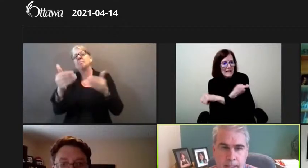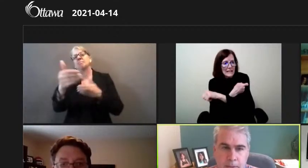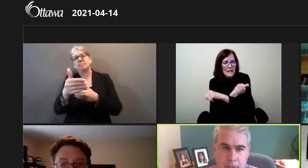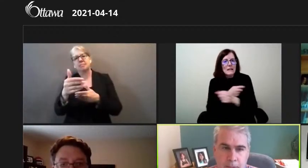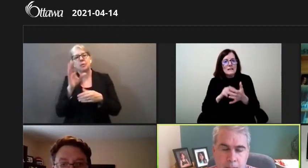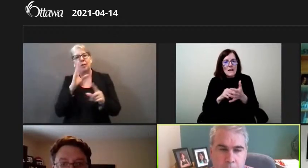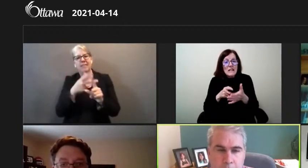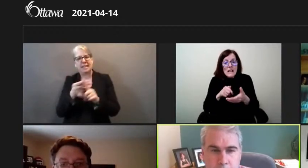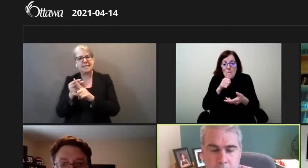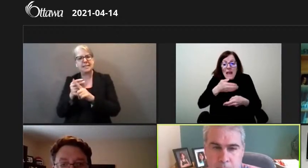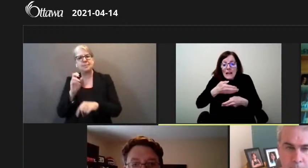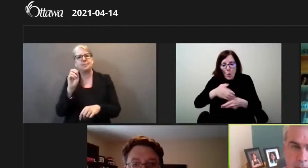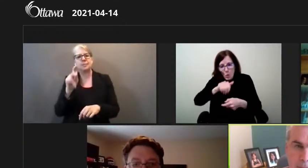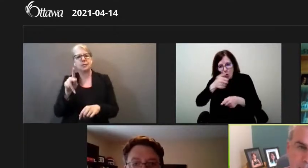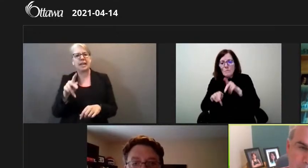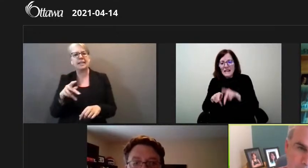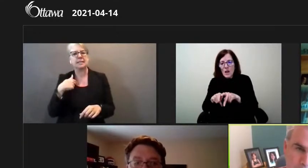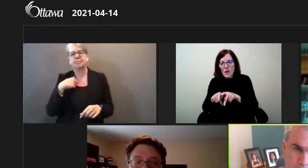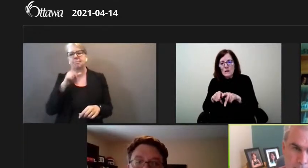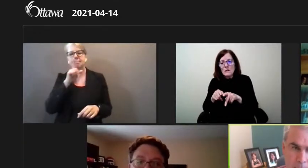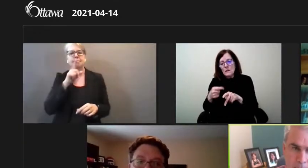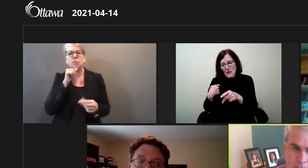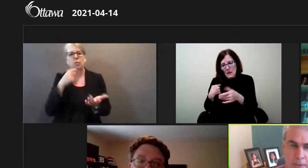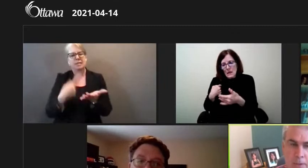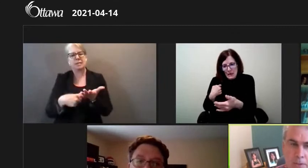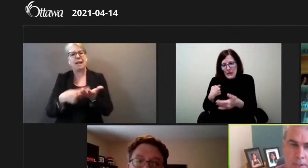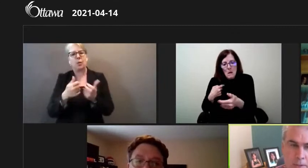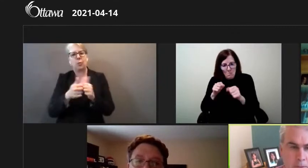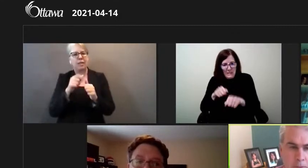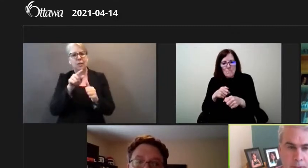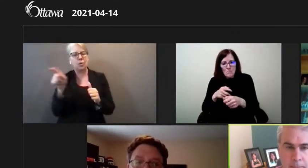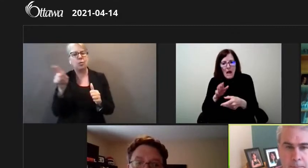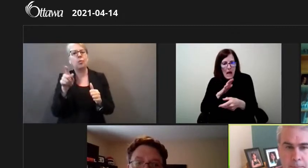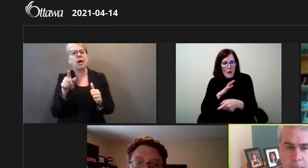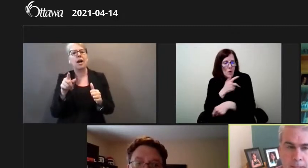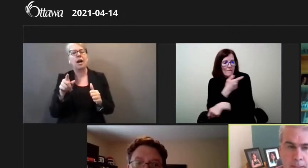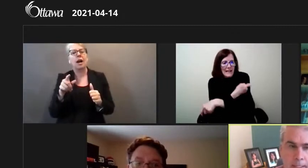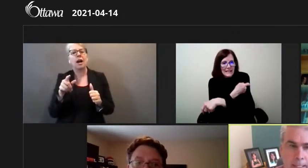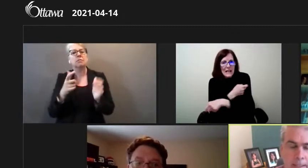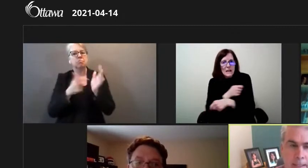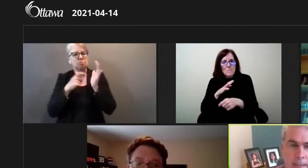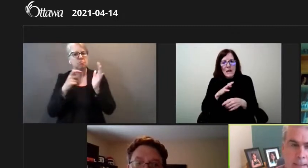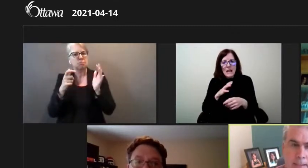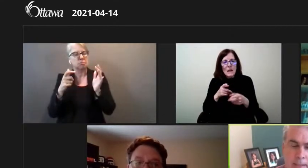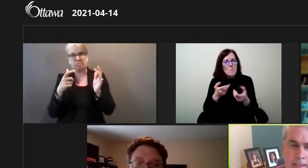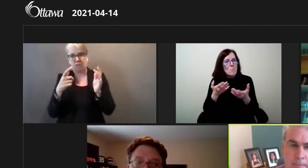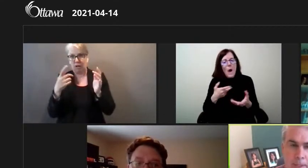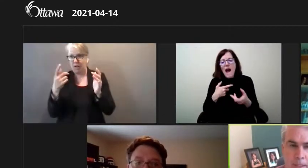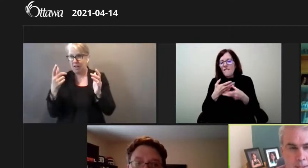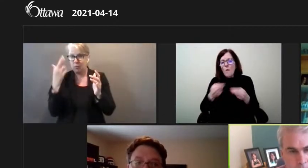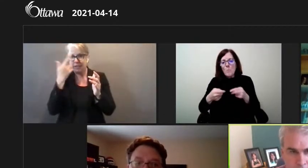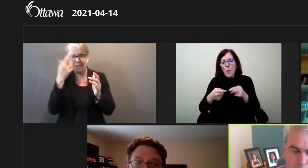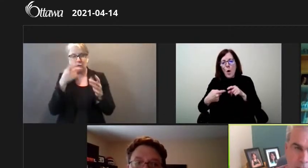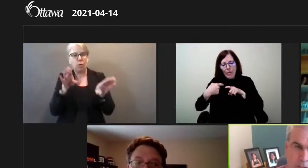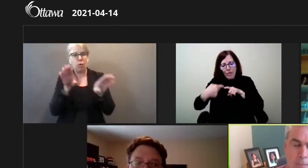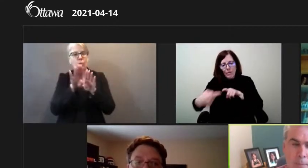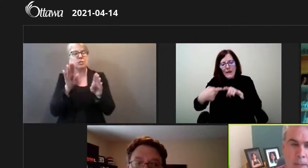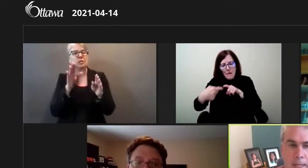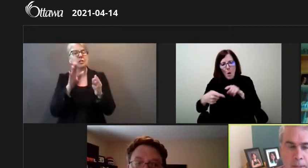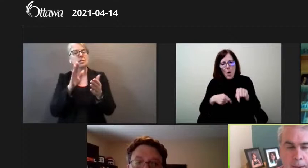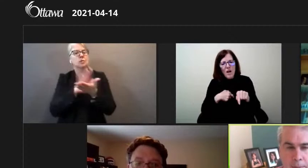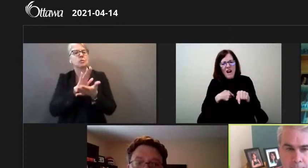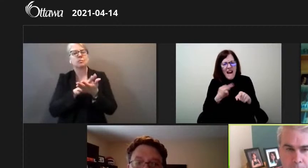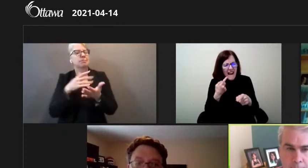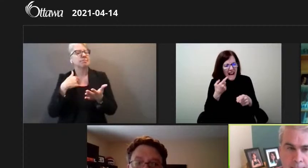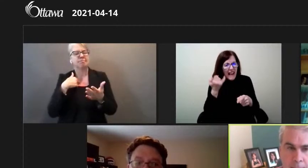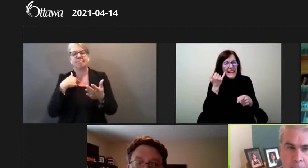Thank you. Doctor, I won't debate with you today the merits of closing the schools. I'm firmly against this, and decisions have been made and